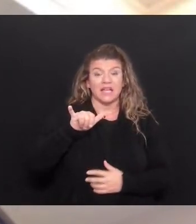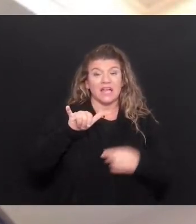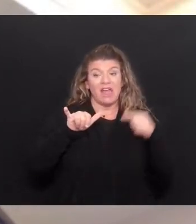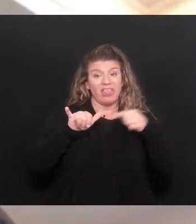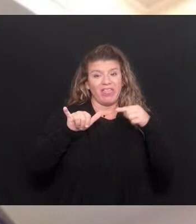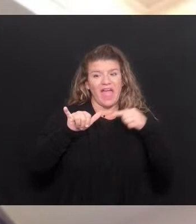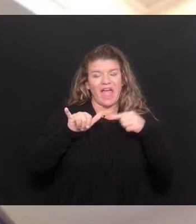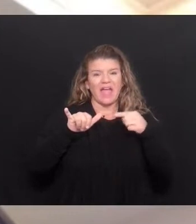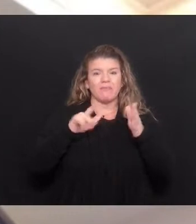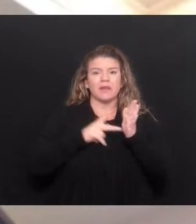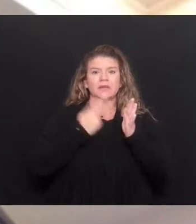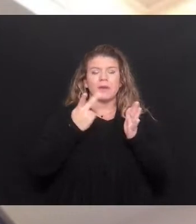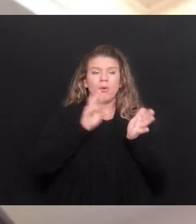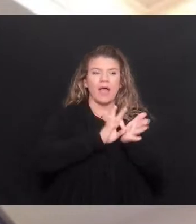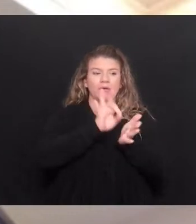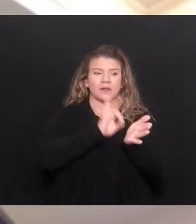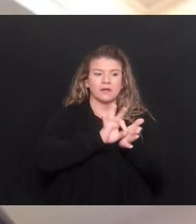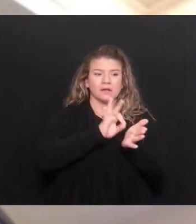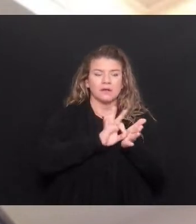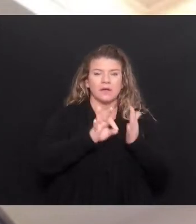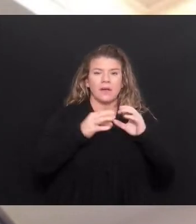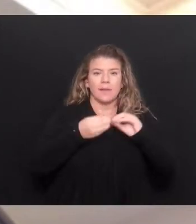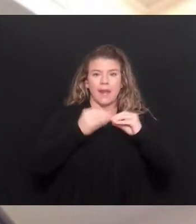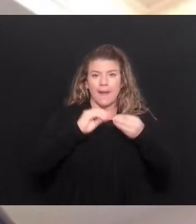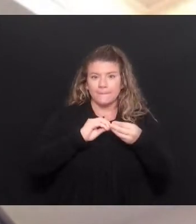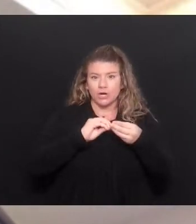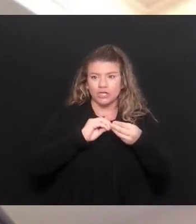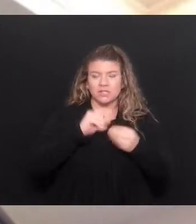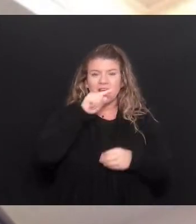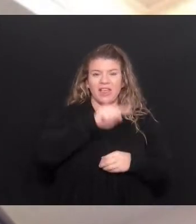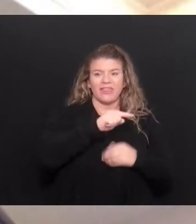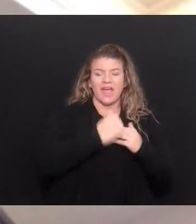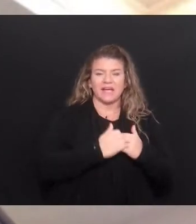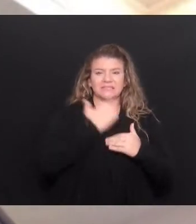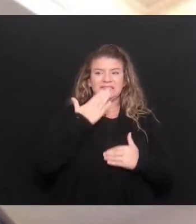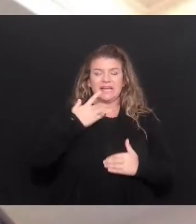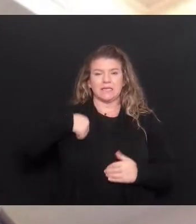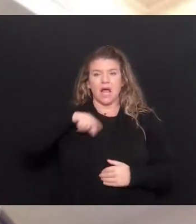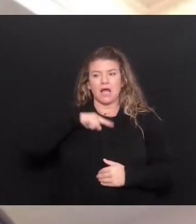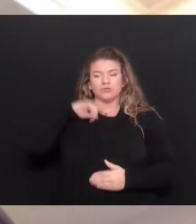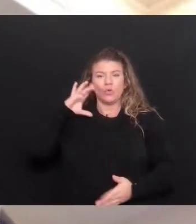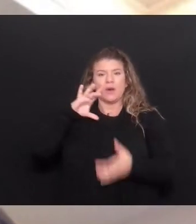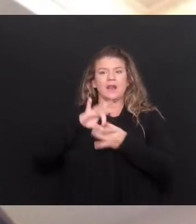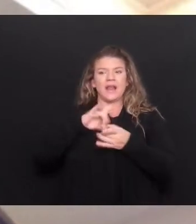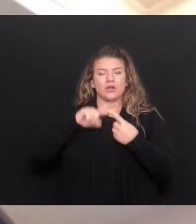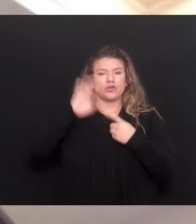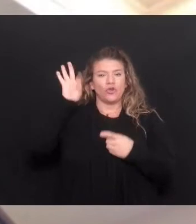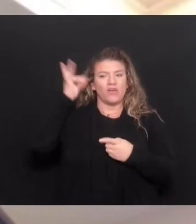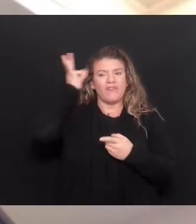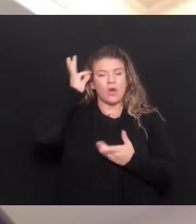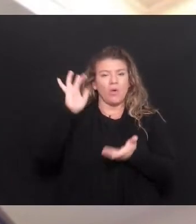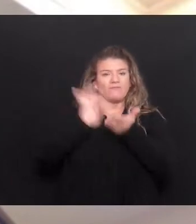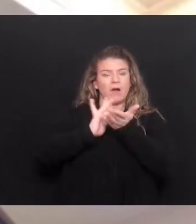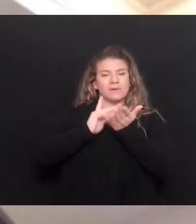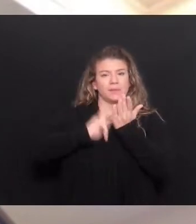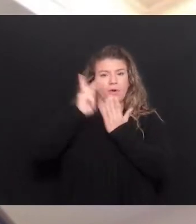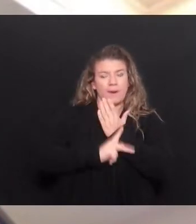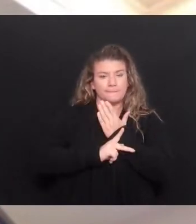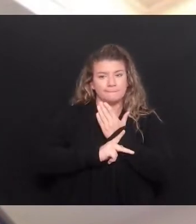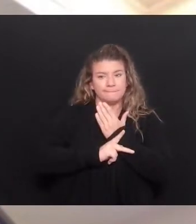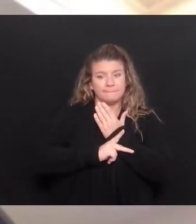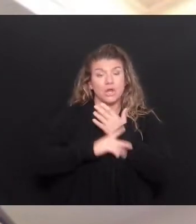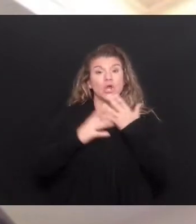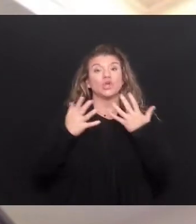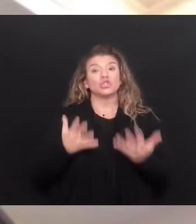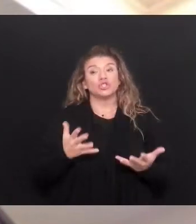been double counting the numbers that they send us related to the federal pharmacy program. So